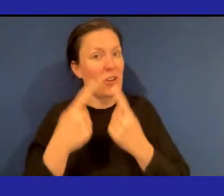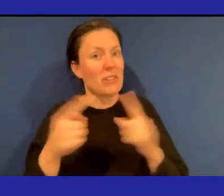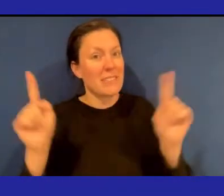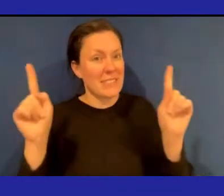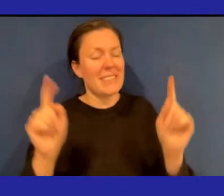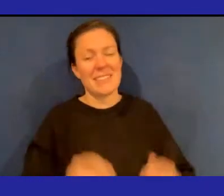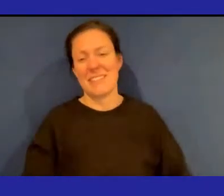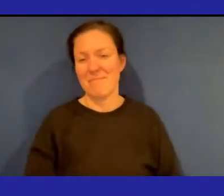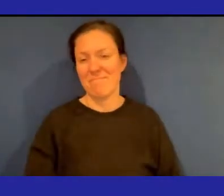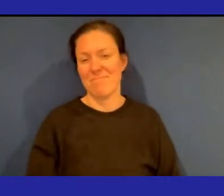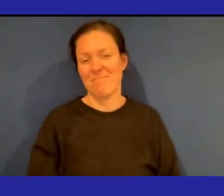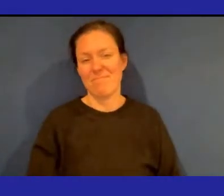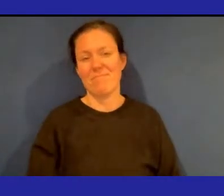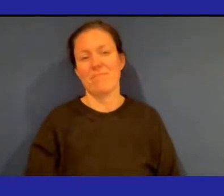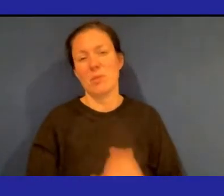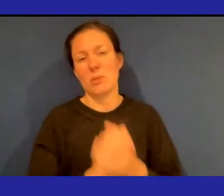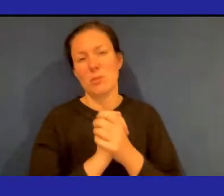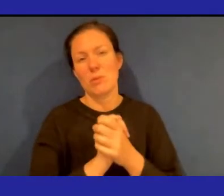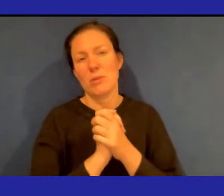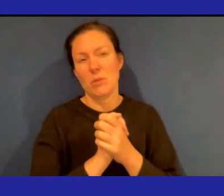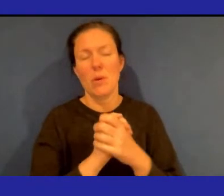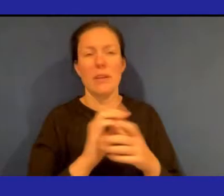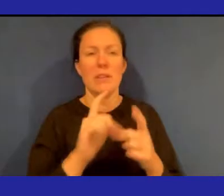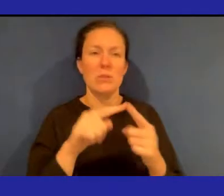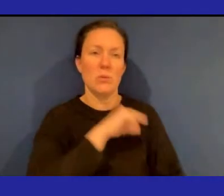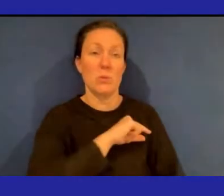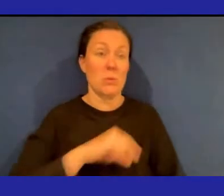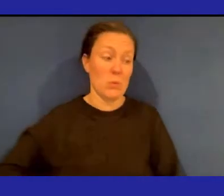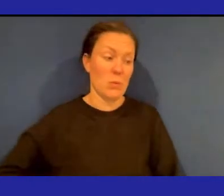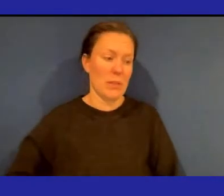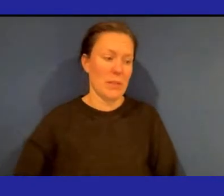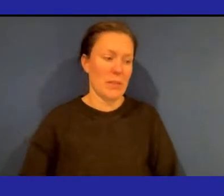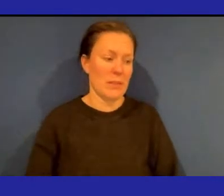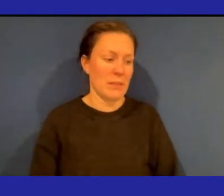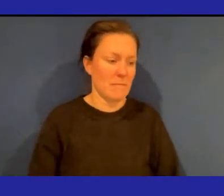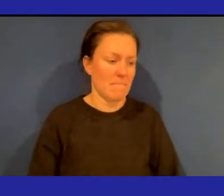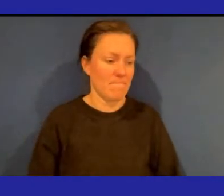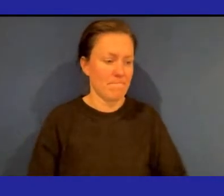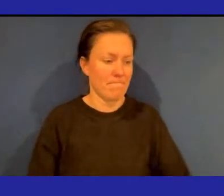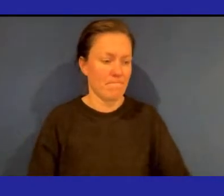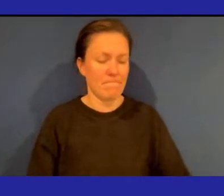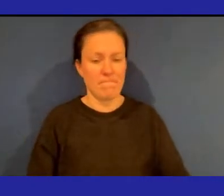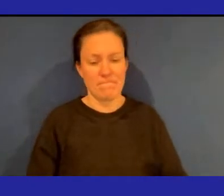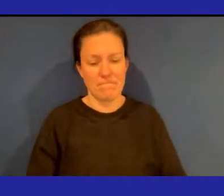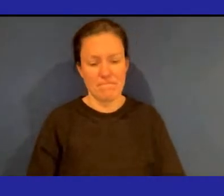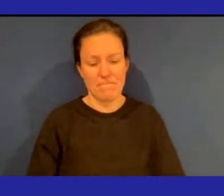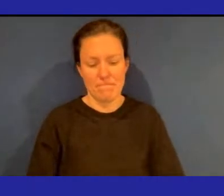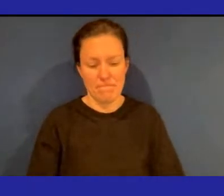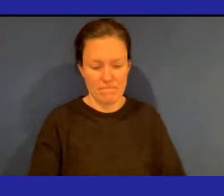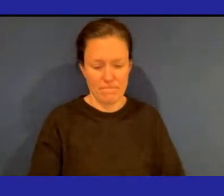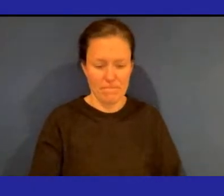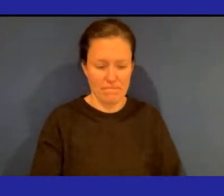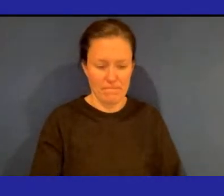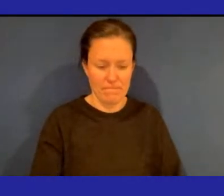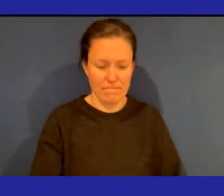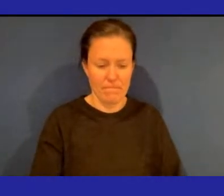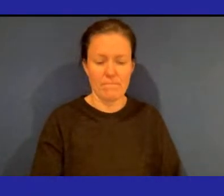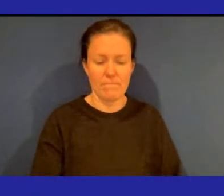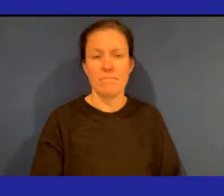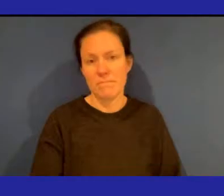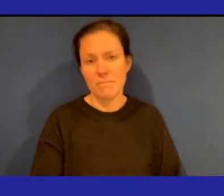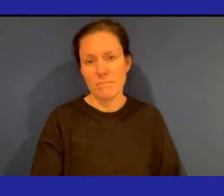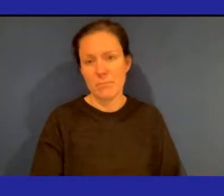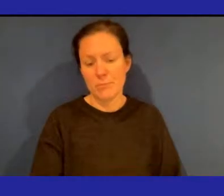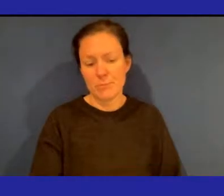So congratulations to Queens. Sally? Just your work in behavioral health is